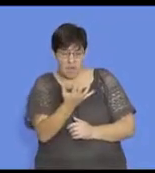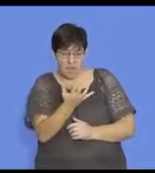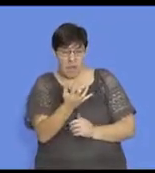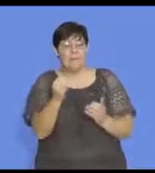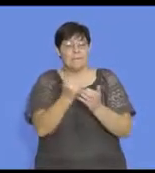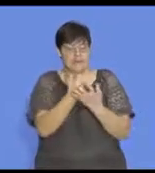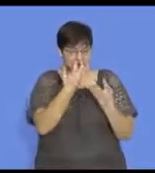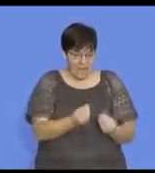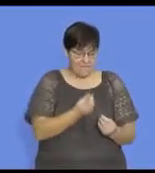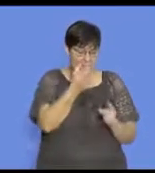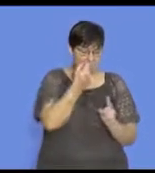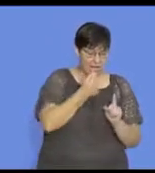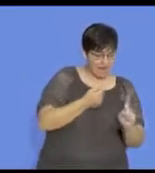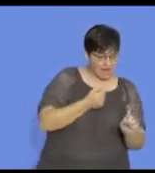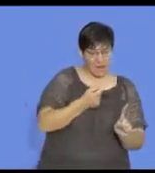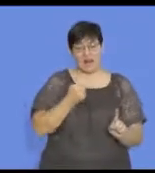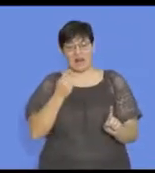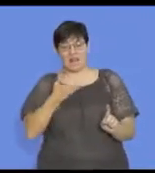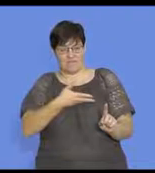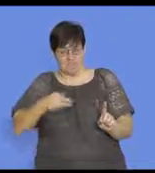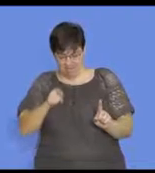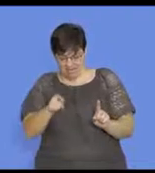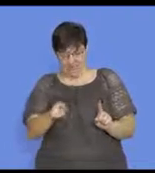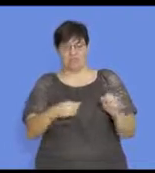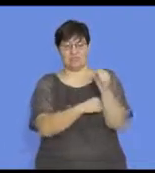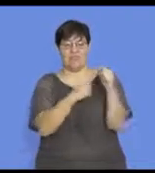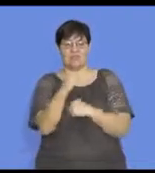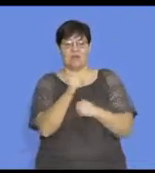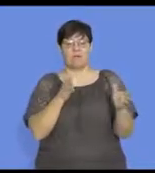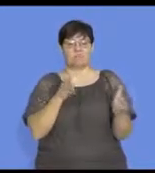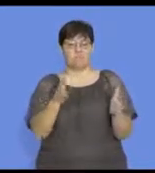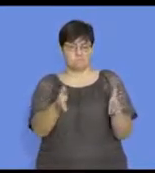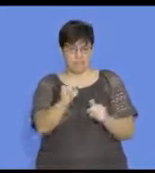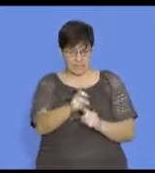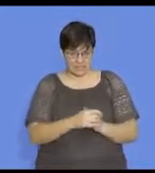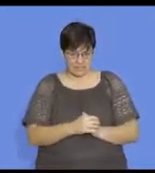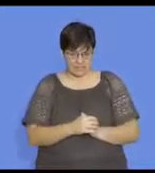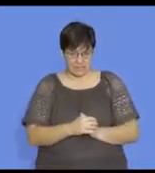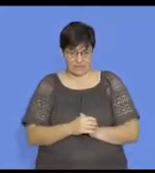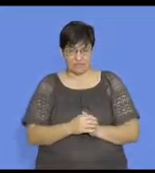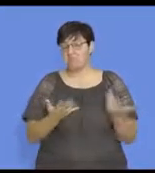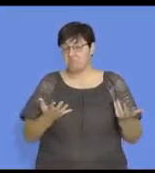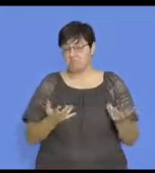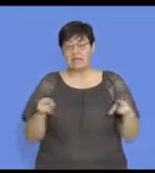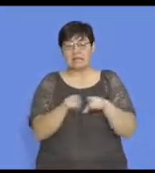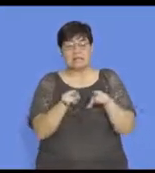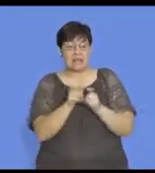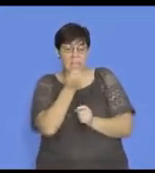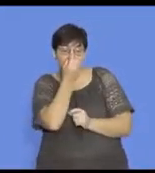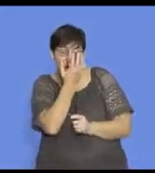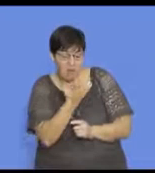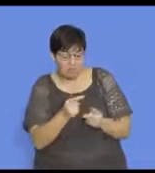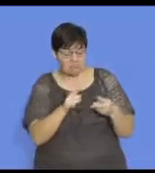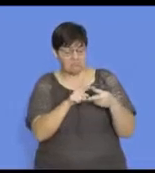have male and female structures on it. It might be that they're on the same flower, different